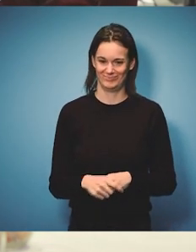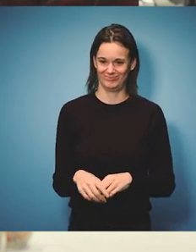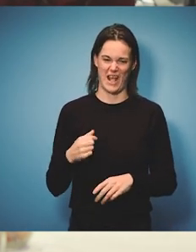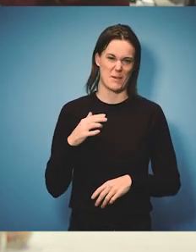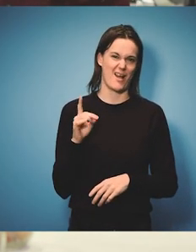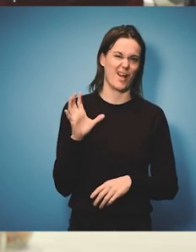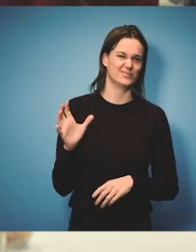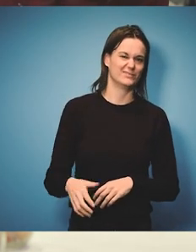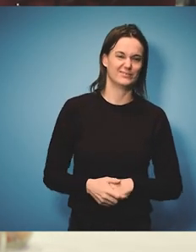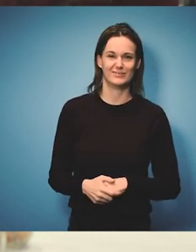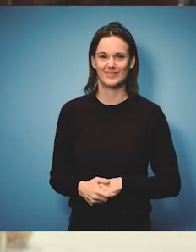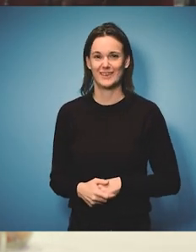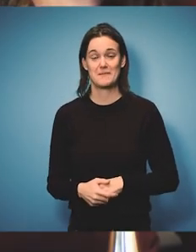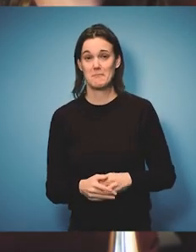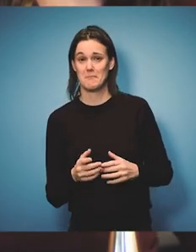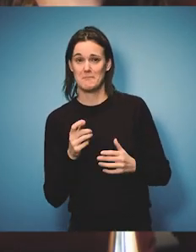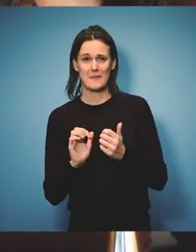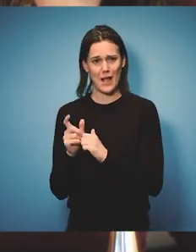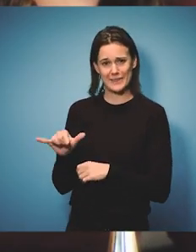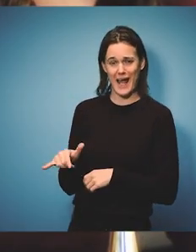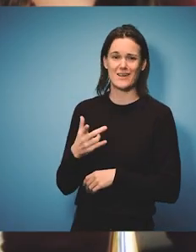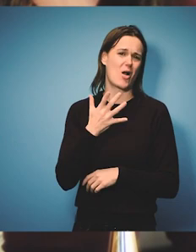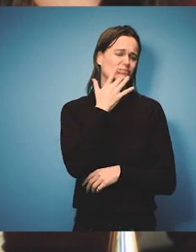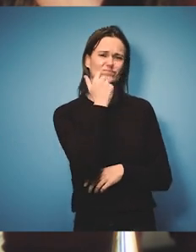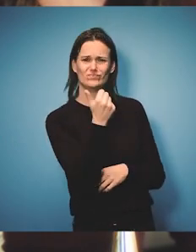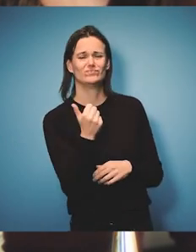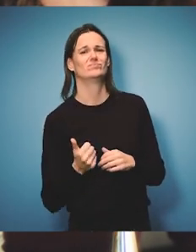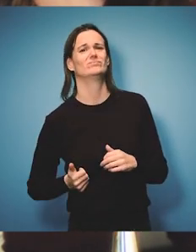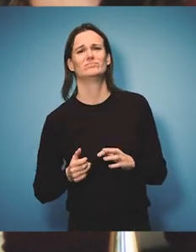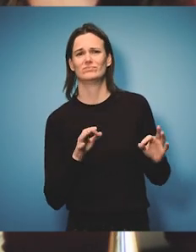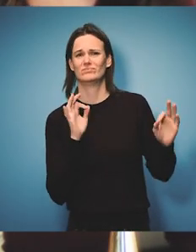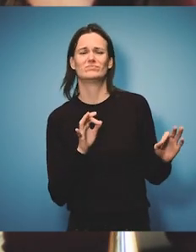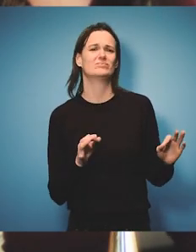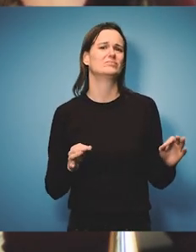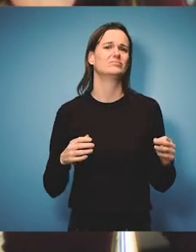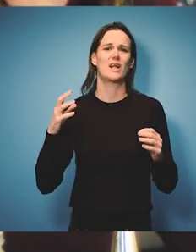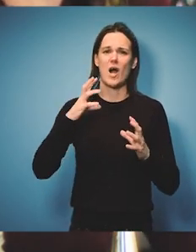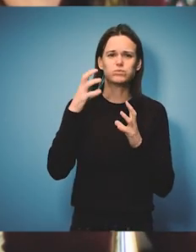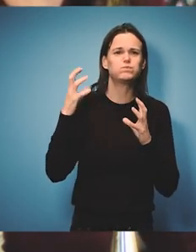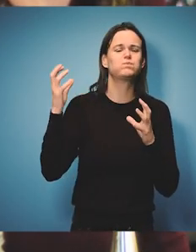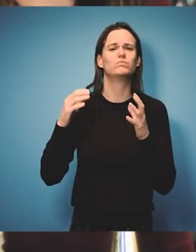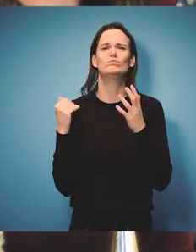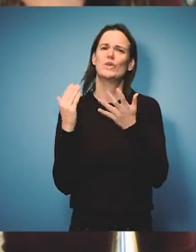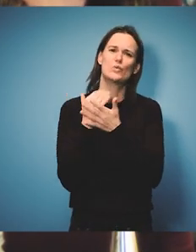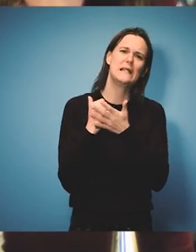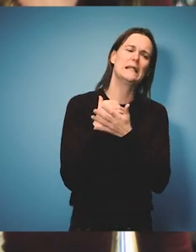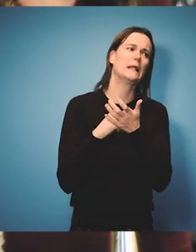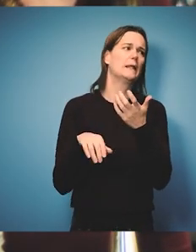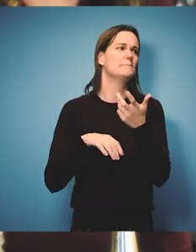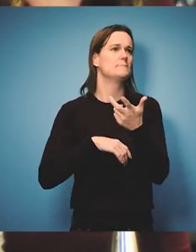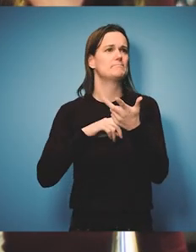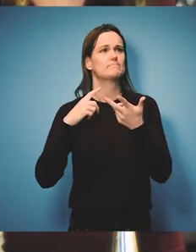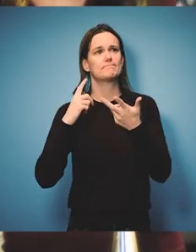I am, 100%. How is it? It's really tasty, yeah, it's delicious. It's all the things that you want it to be. It's frothy, it's kind of